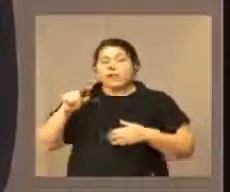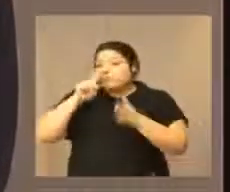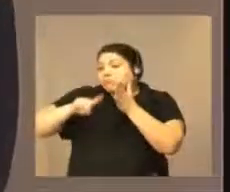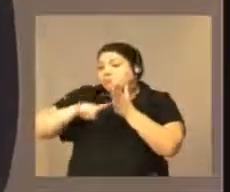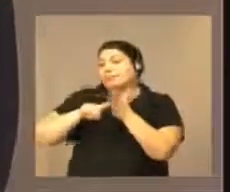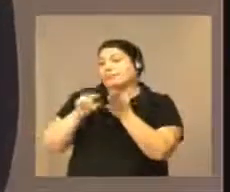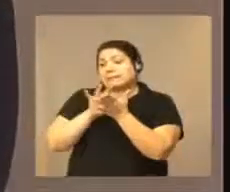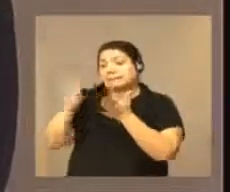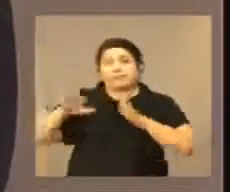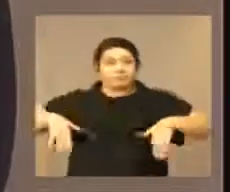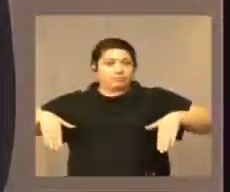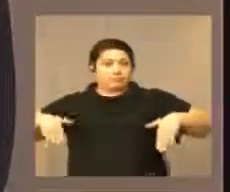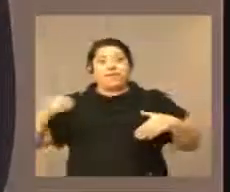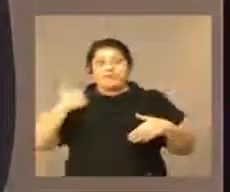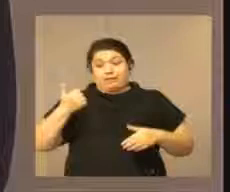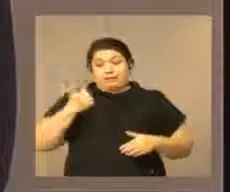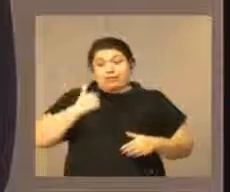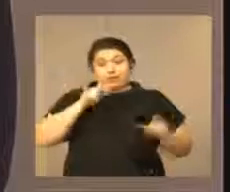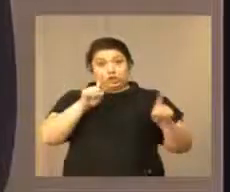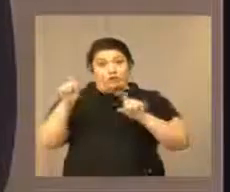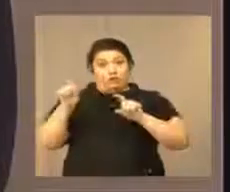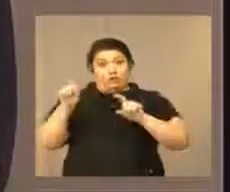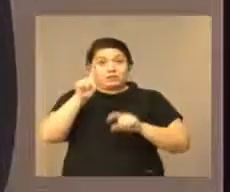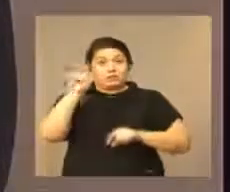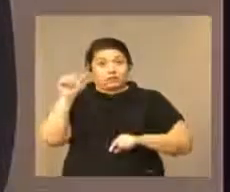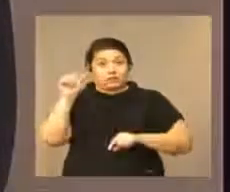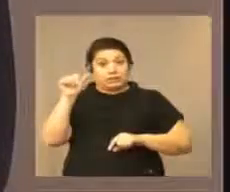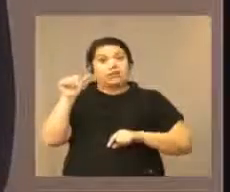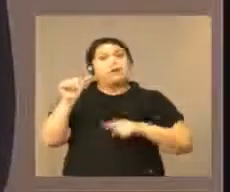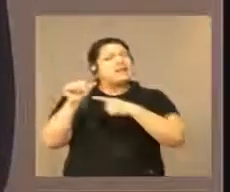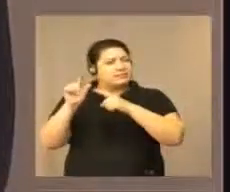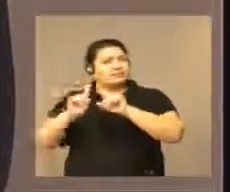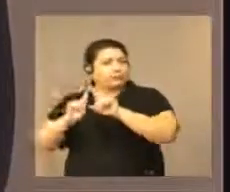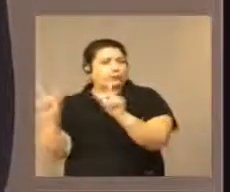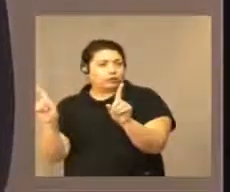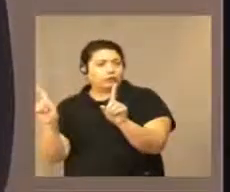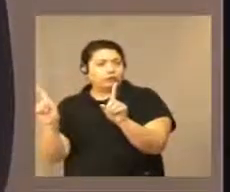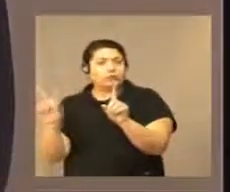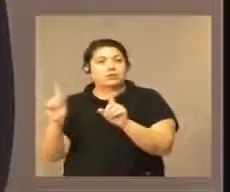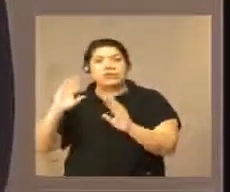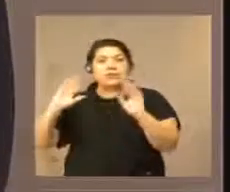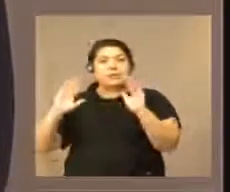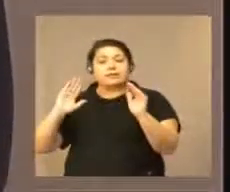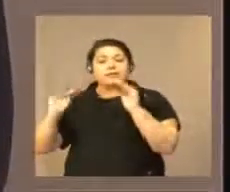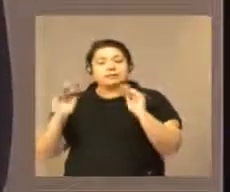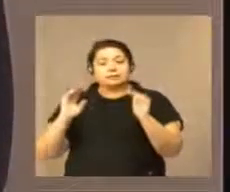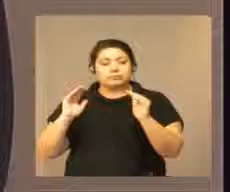We have a Canadian survey on disability, which is different than some of the